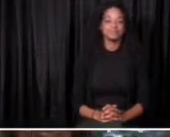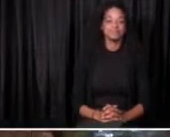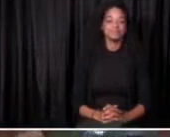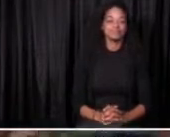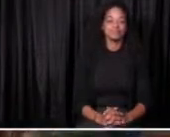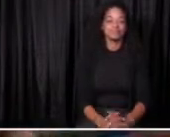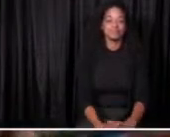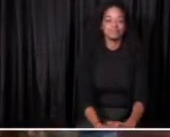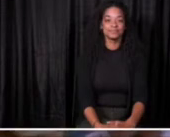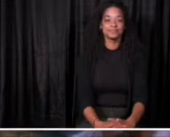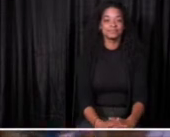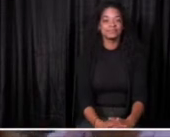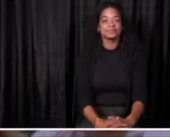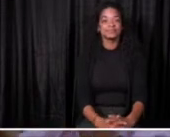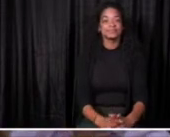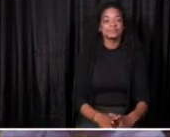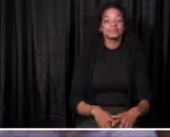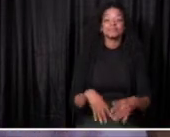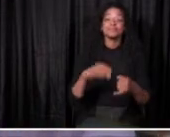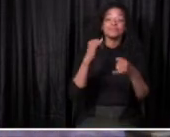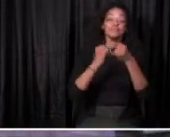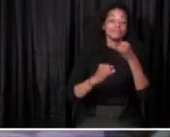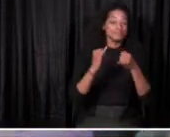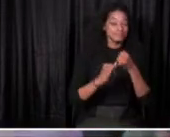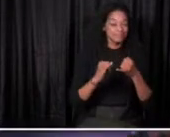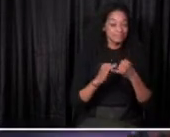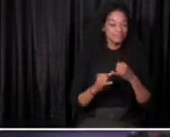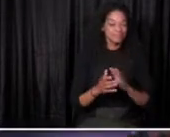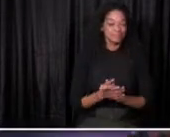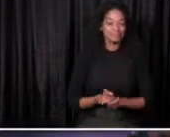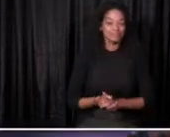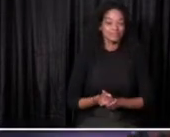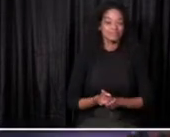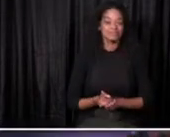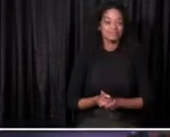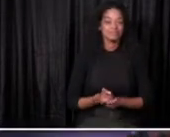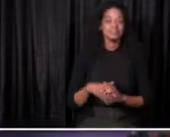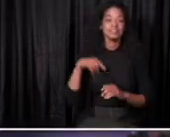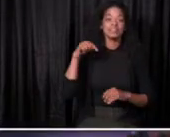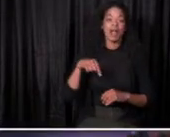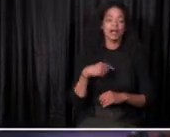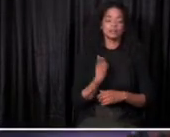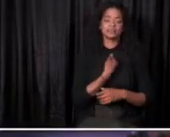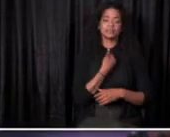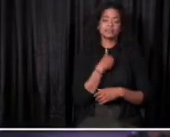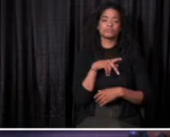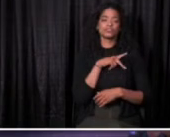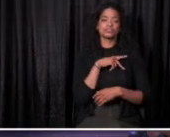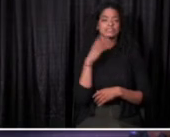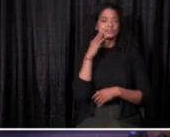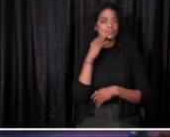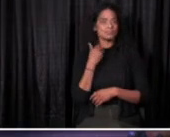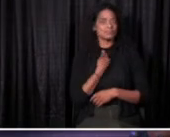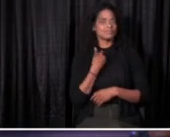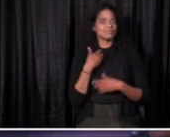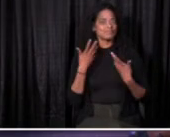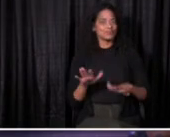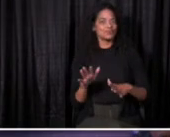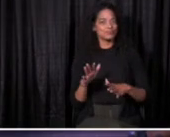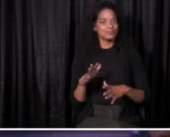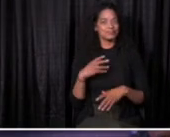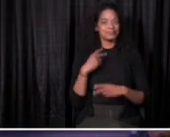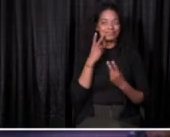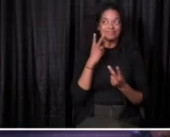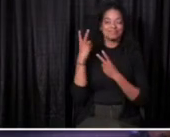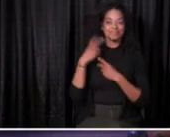And finally, and this part is personal because I experienced it myself when I was a graduate